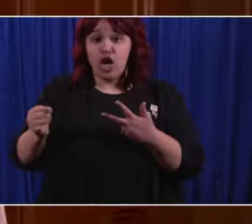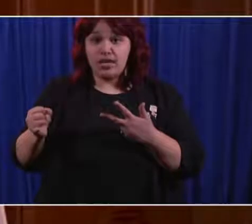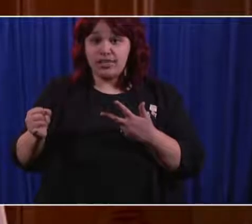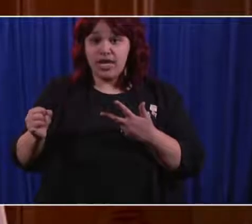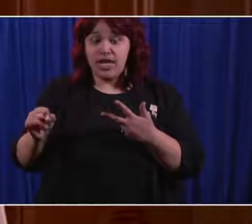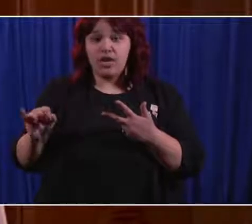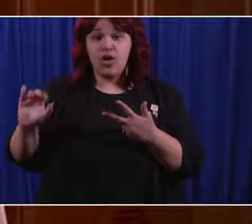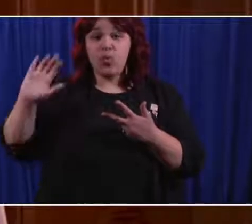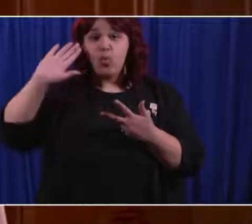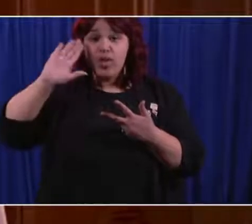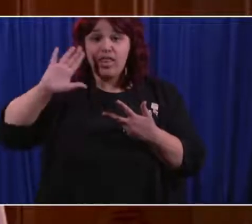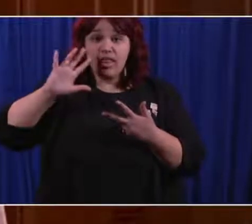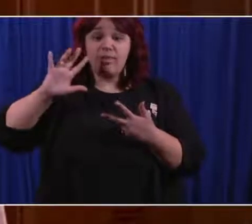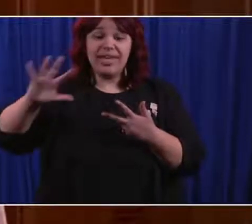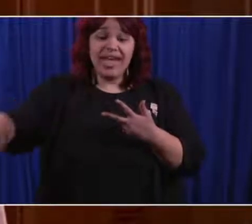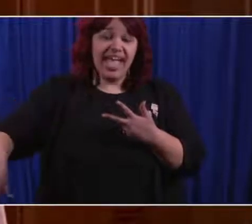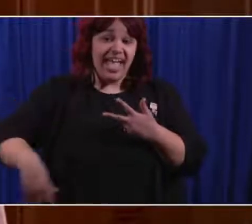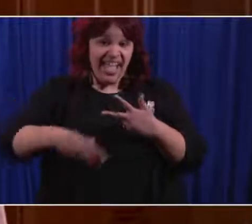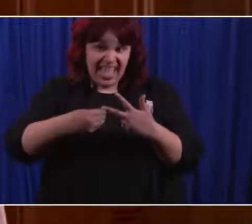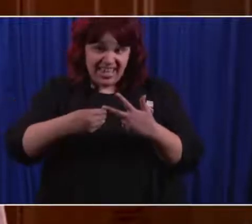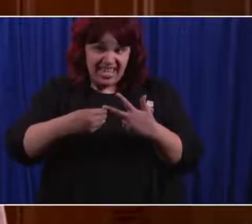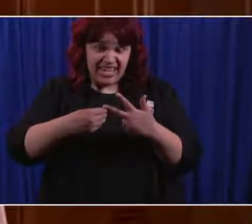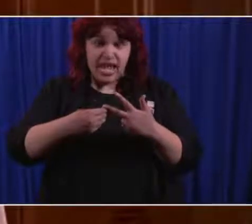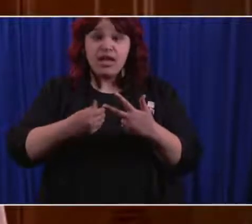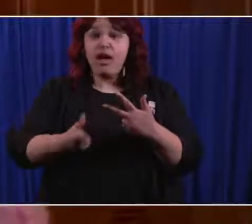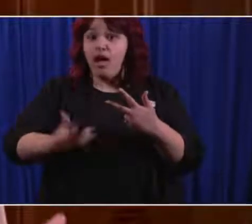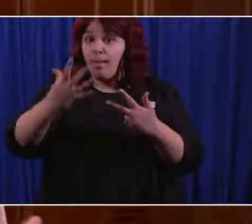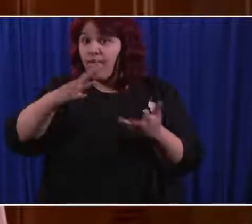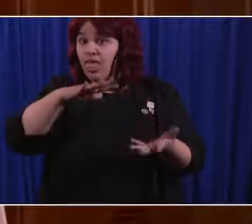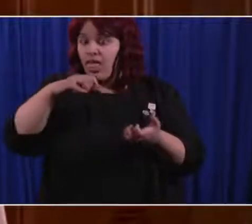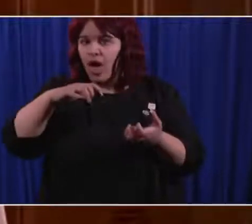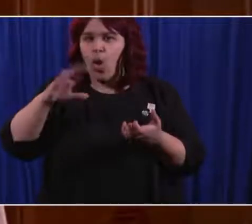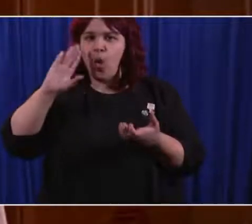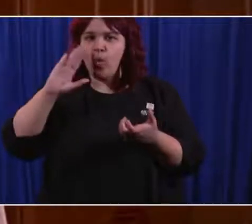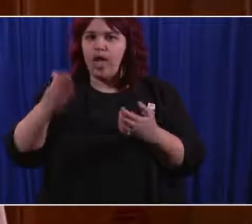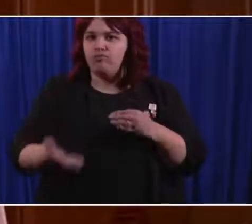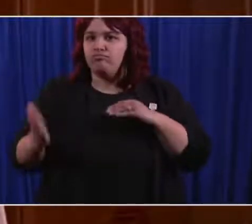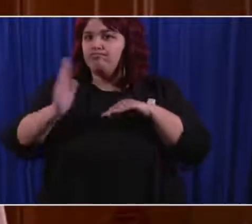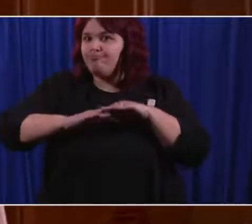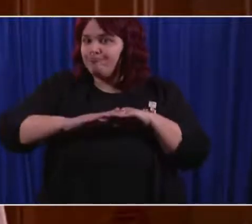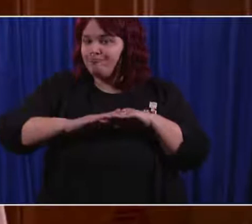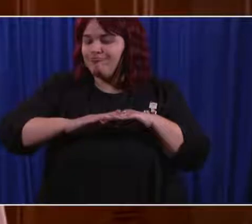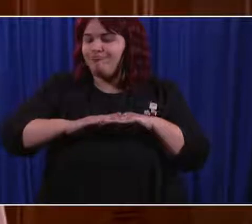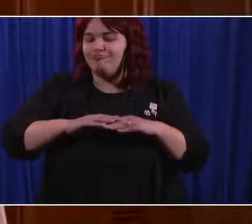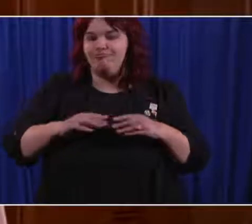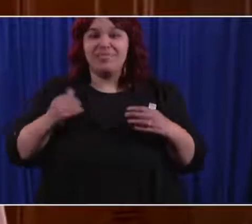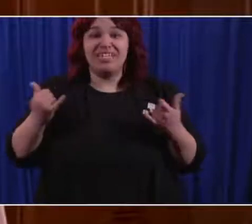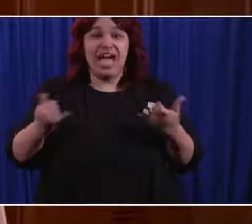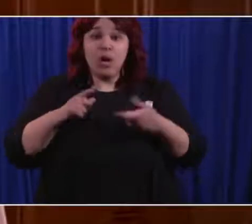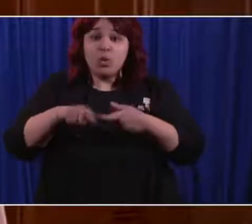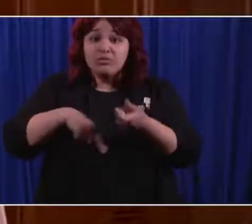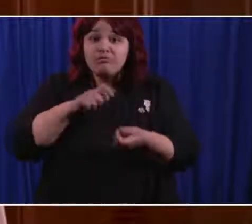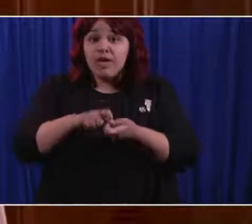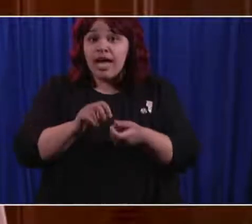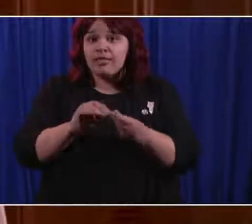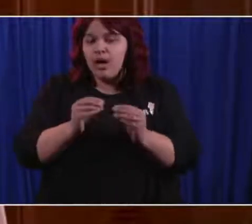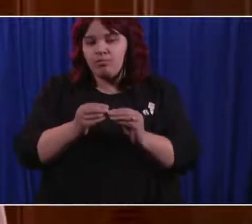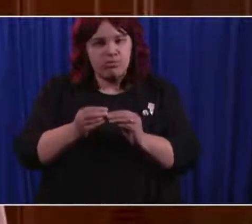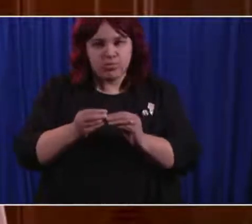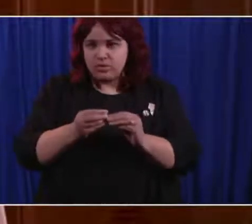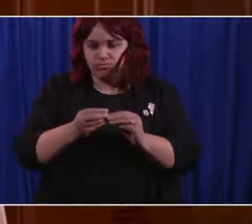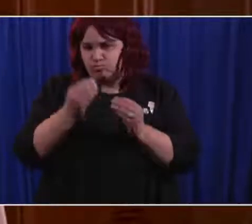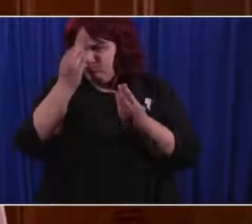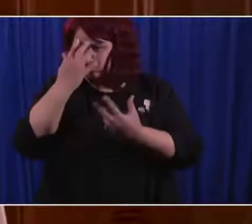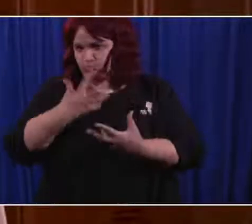in and go up. But again, until we see exactly what that is, we don't have the hard numbers. But